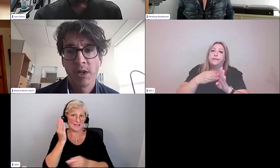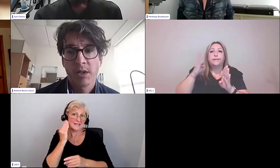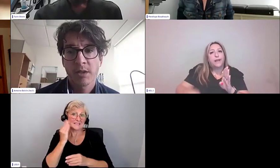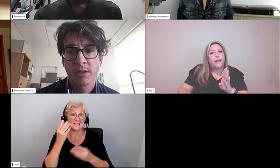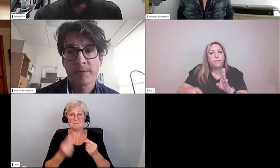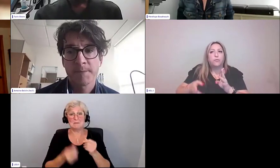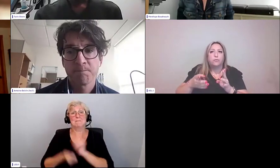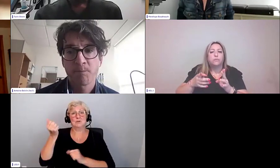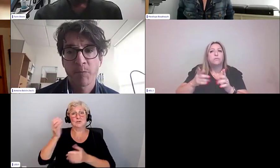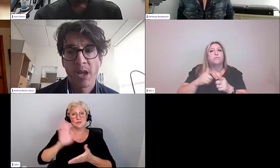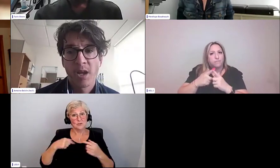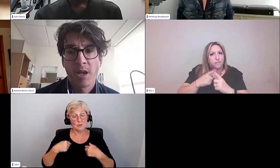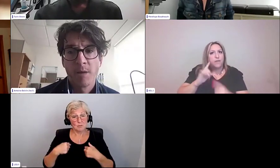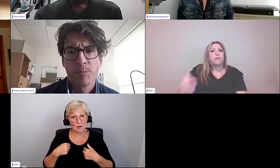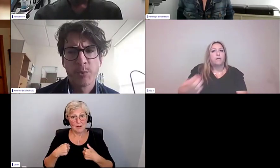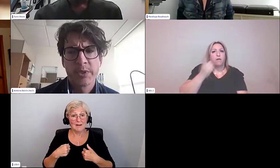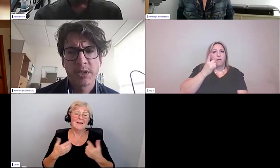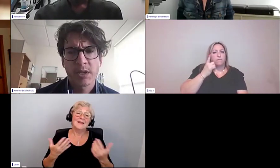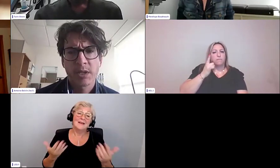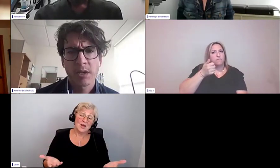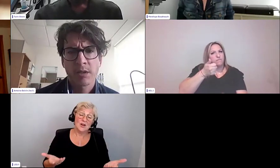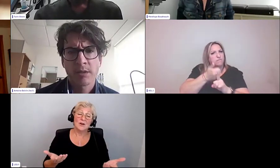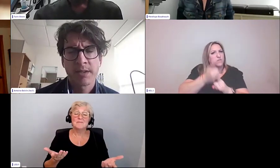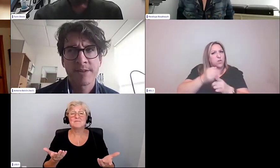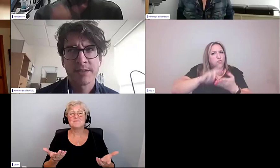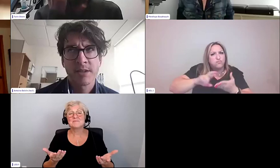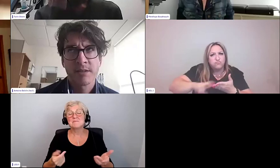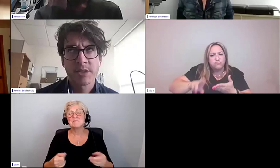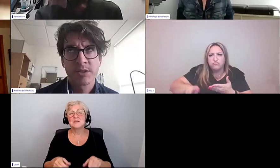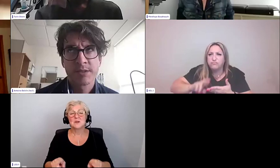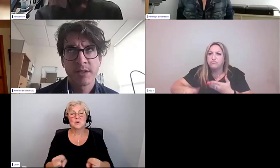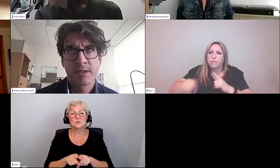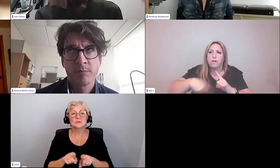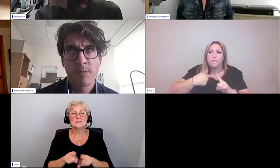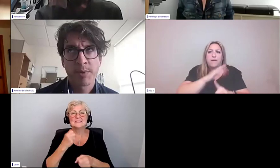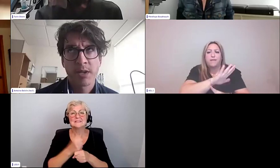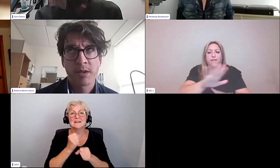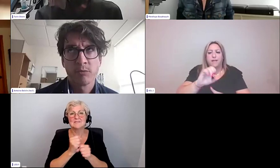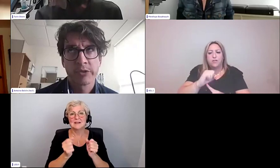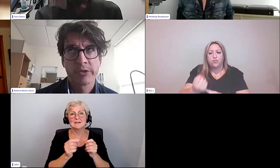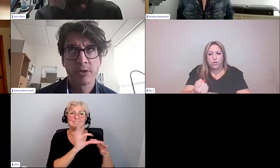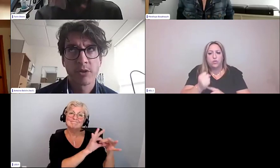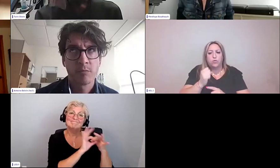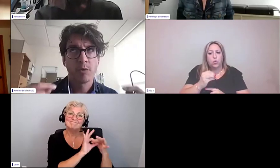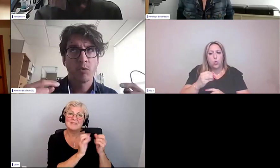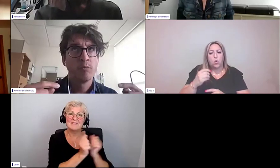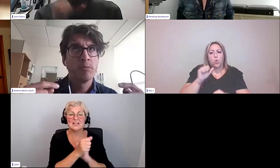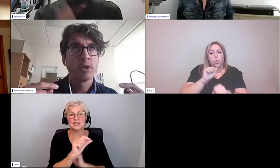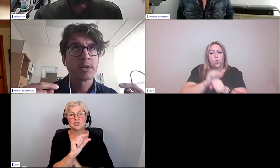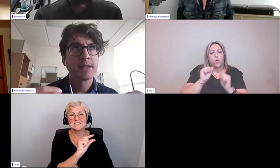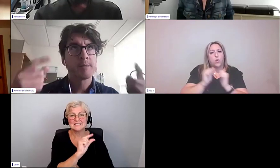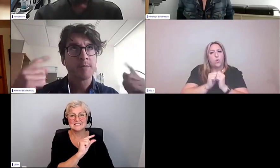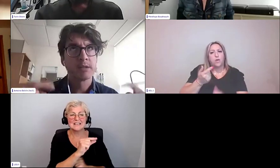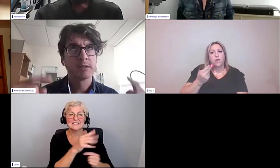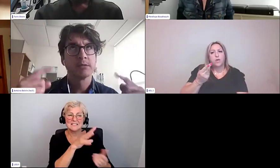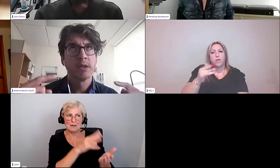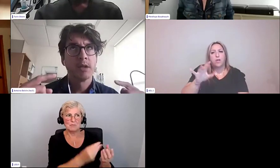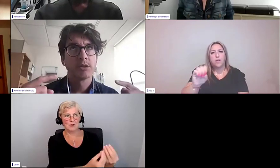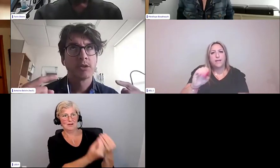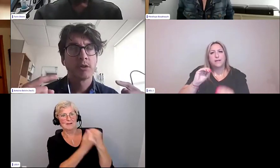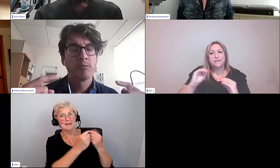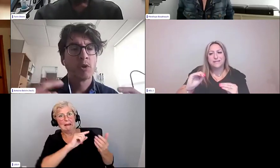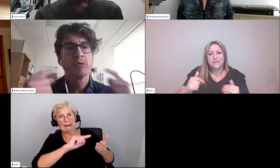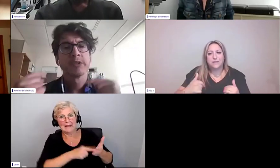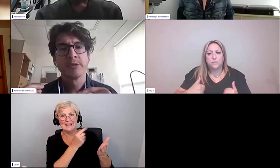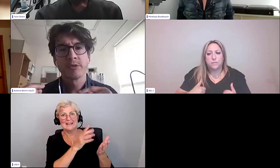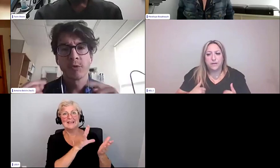and who've done all sorts of other work towards their situation than me. And working with Ghislaine also teaches